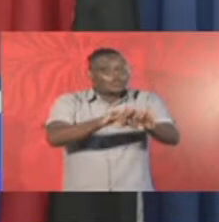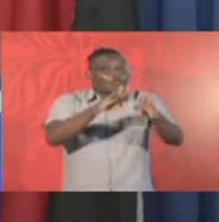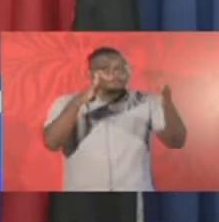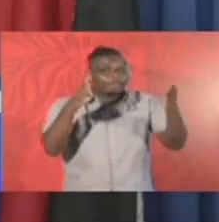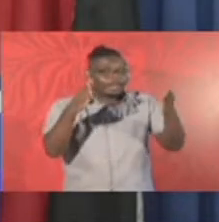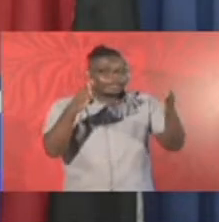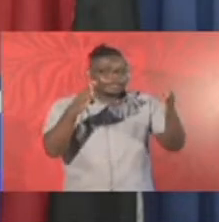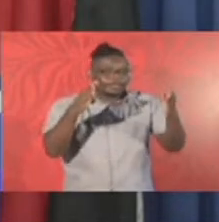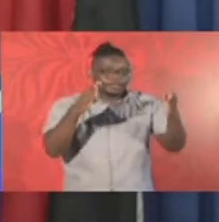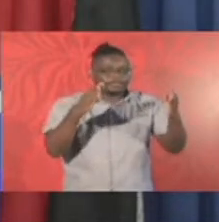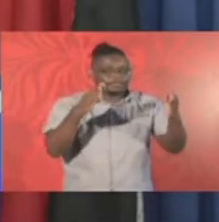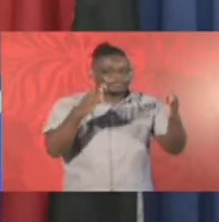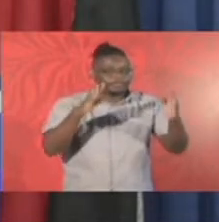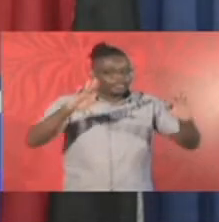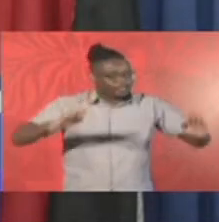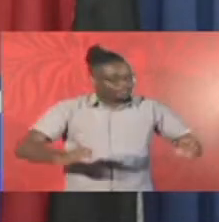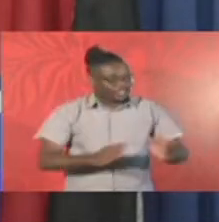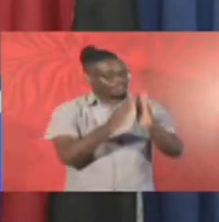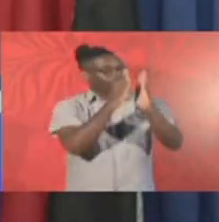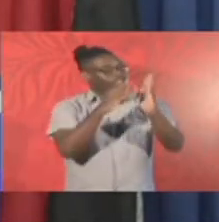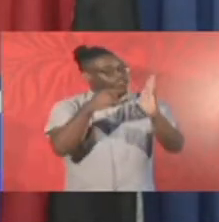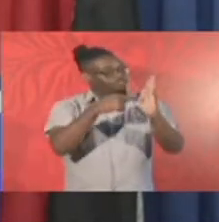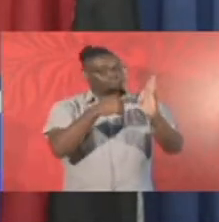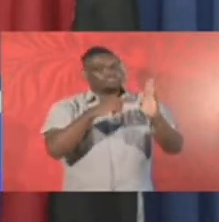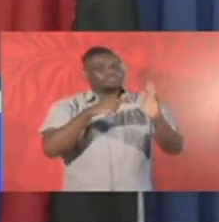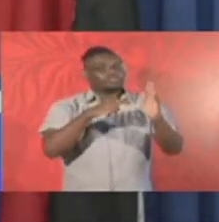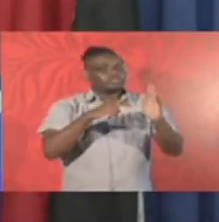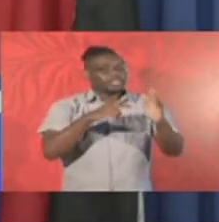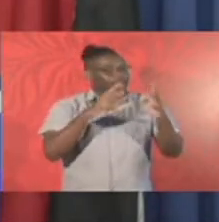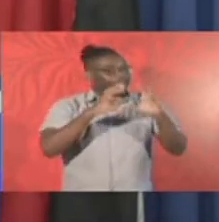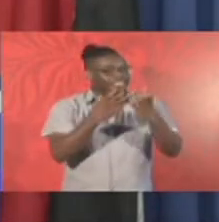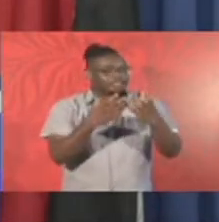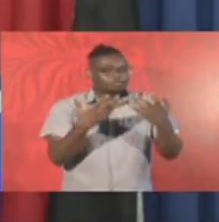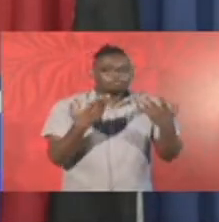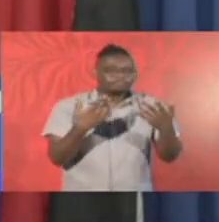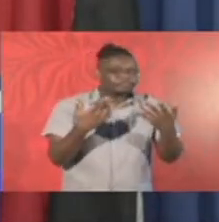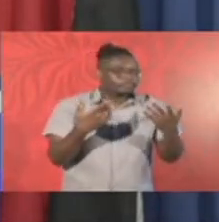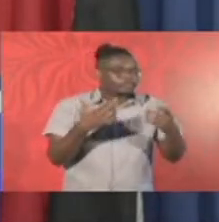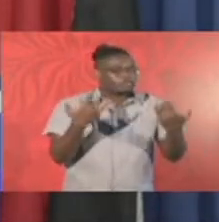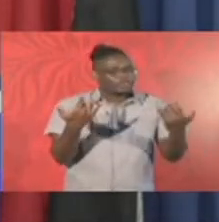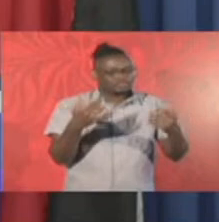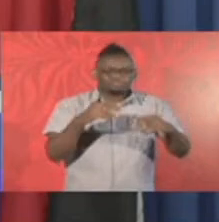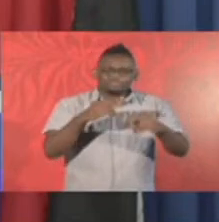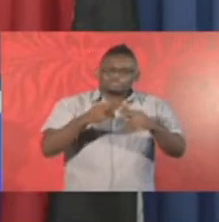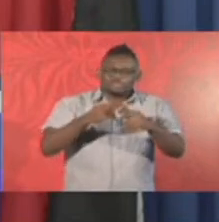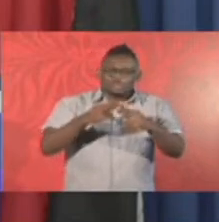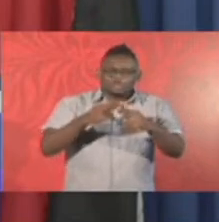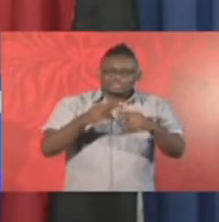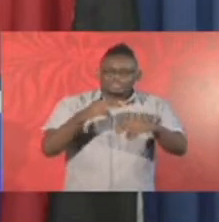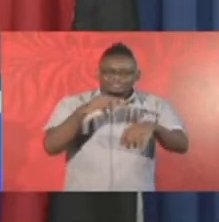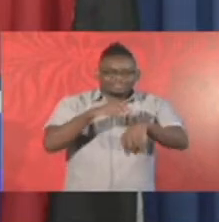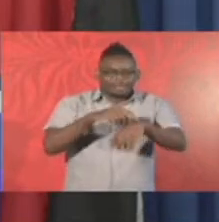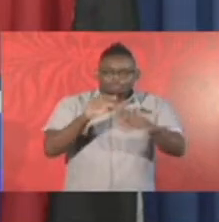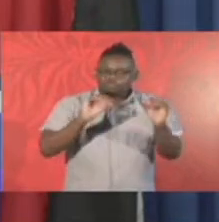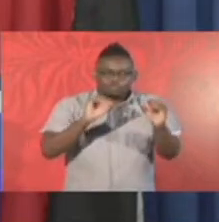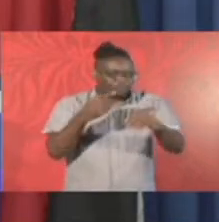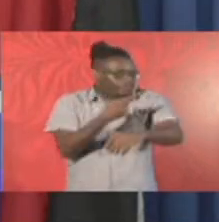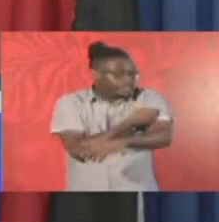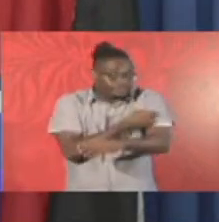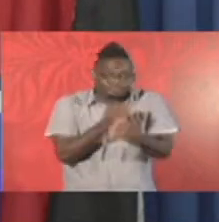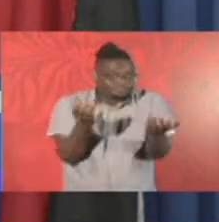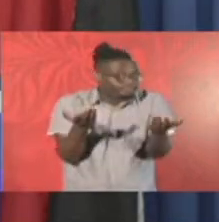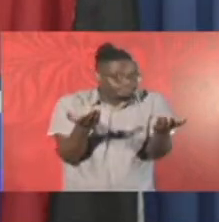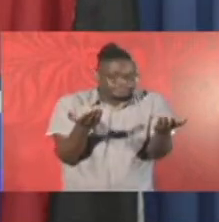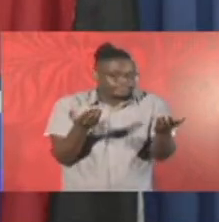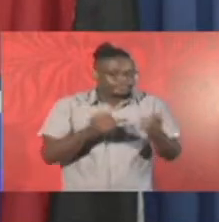Well, July has come and gone. We did have that little break in July when we had pretty much run out of doses